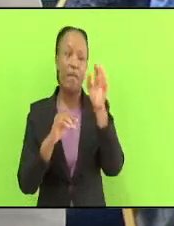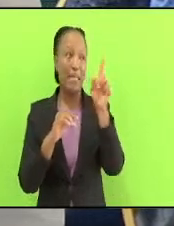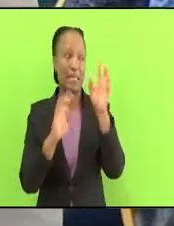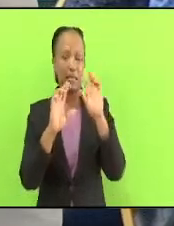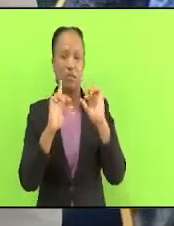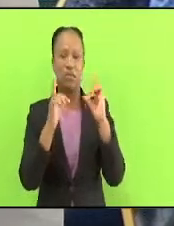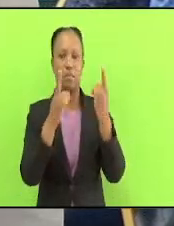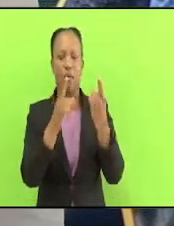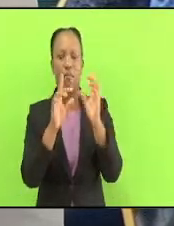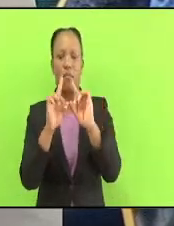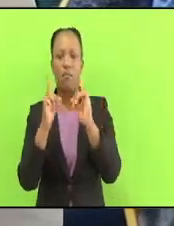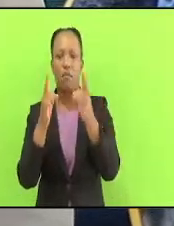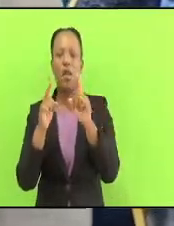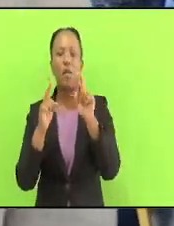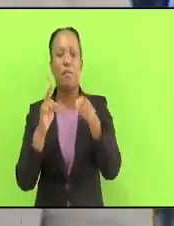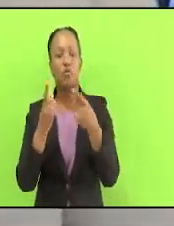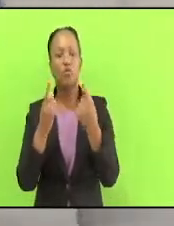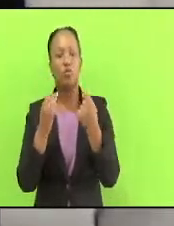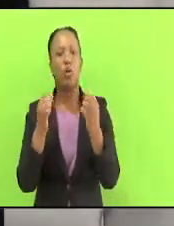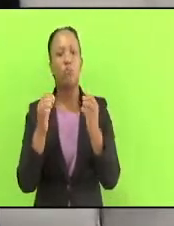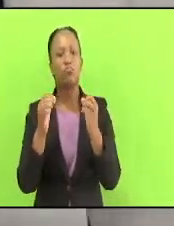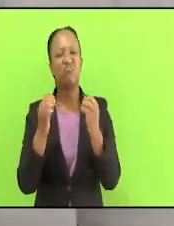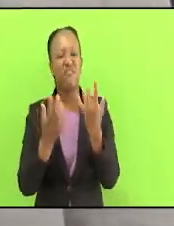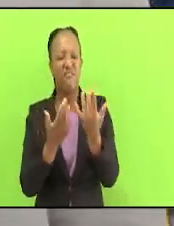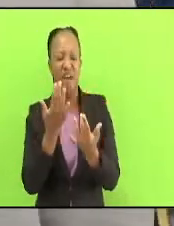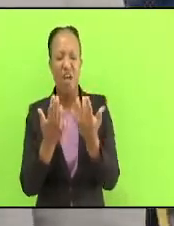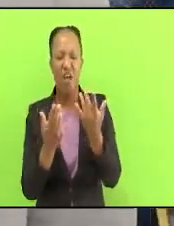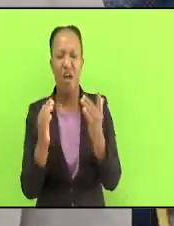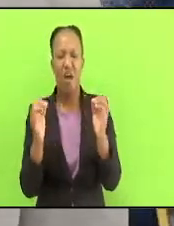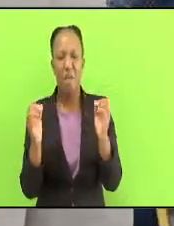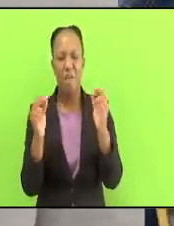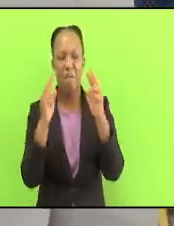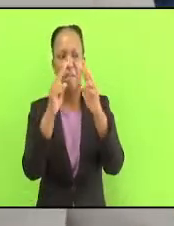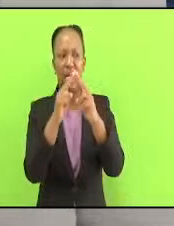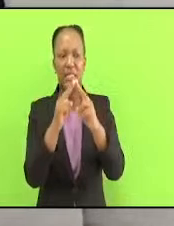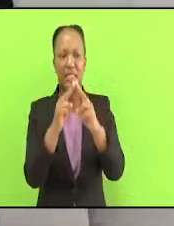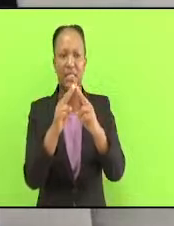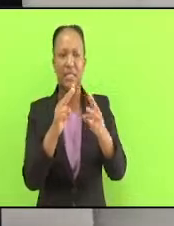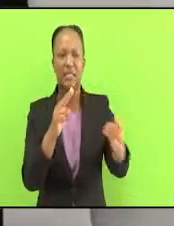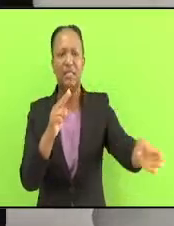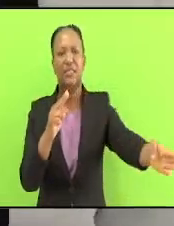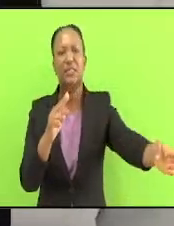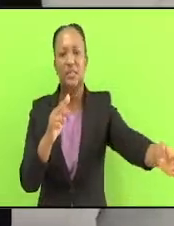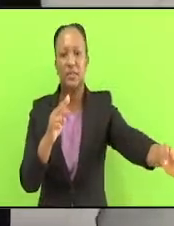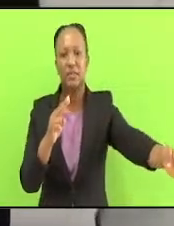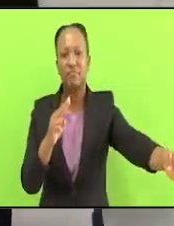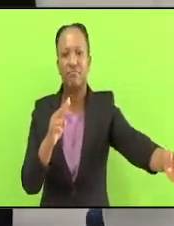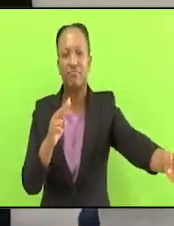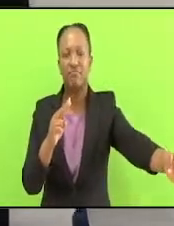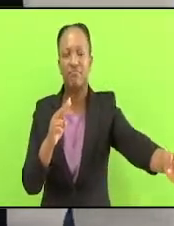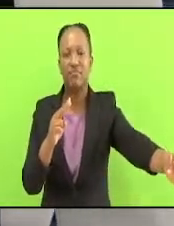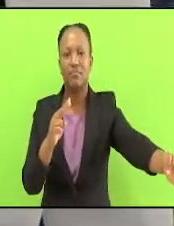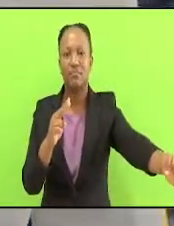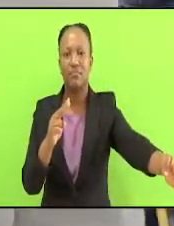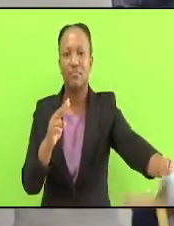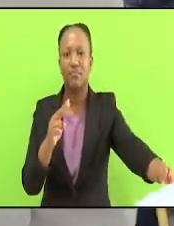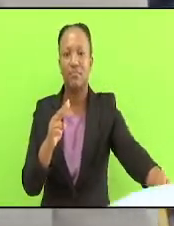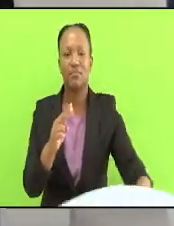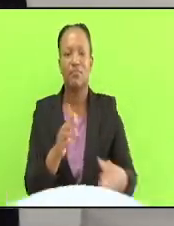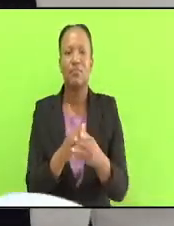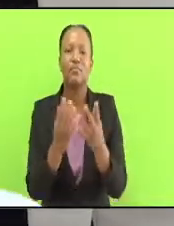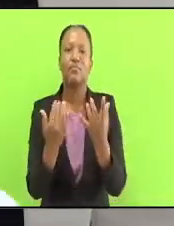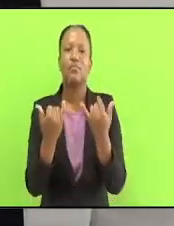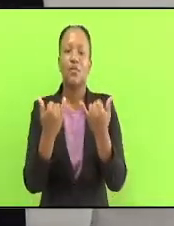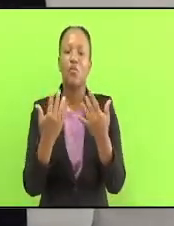so that they can start to make fire bridges along the ways wherever, because that is where actually fires begin. Re try